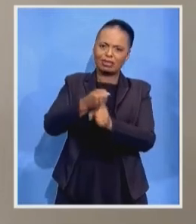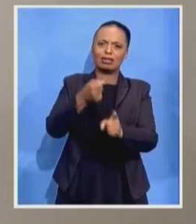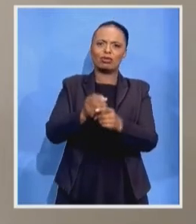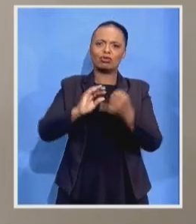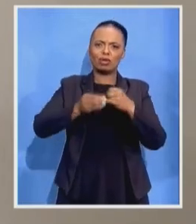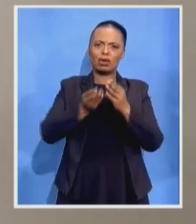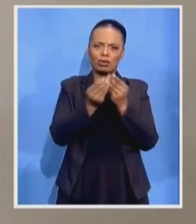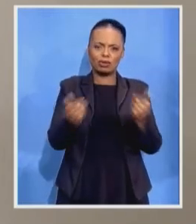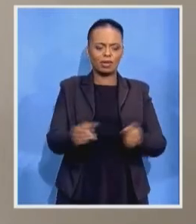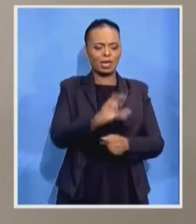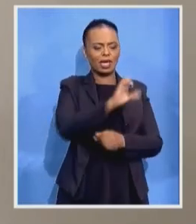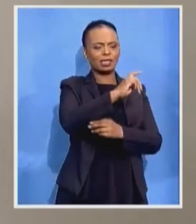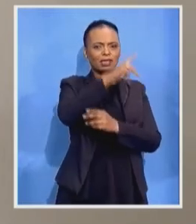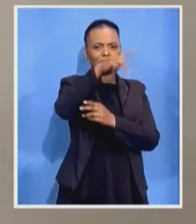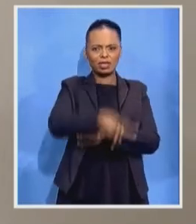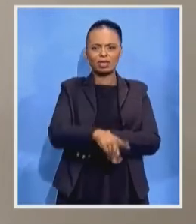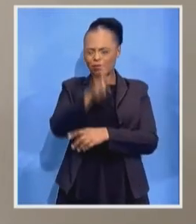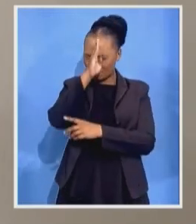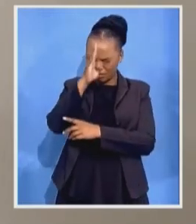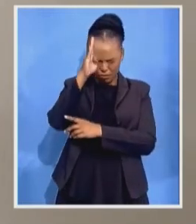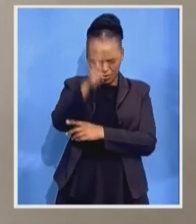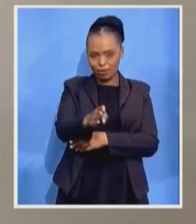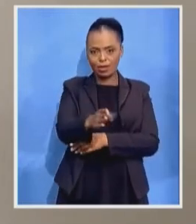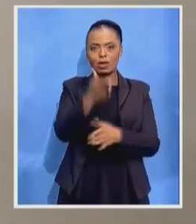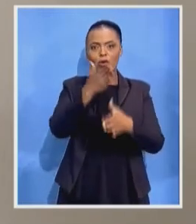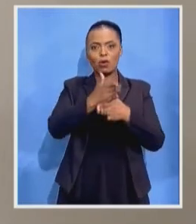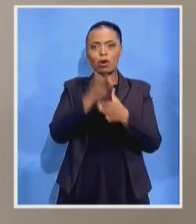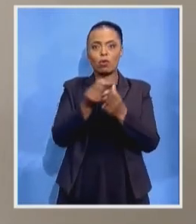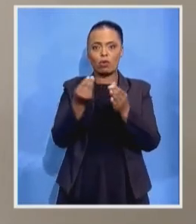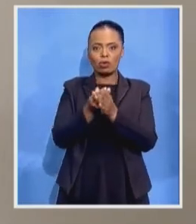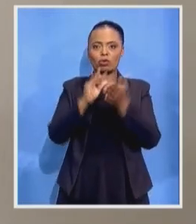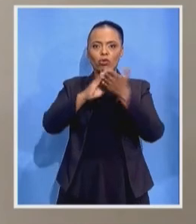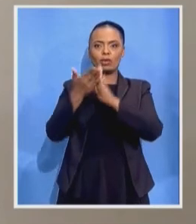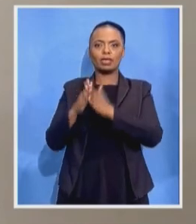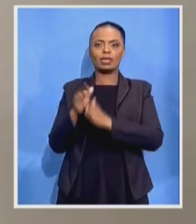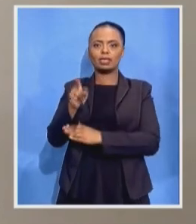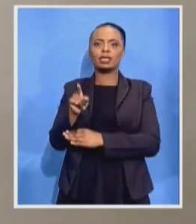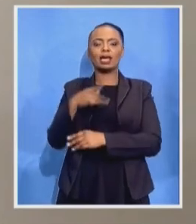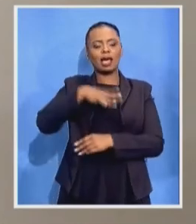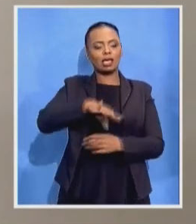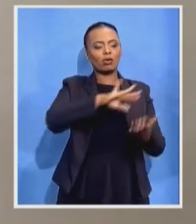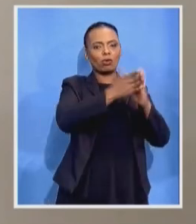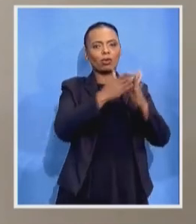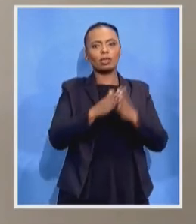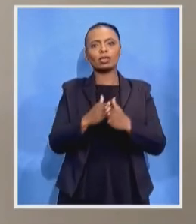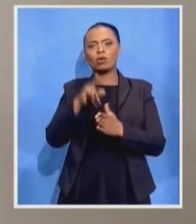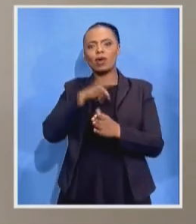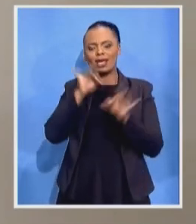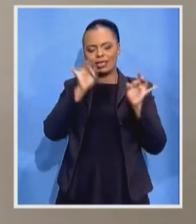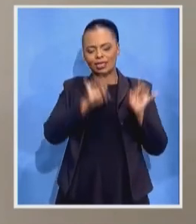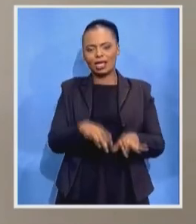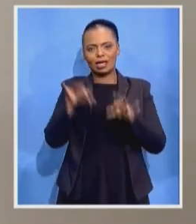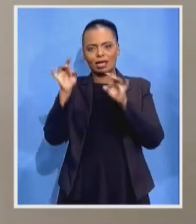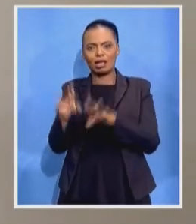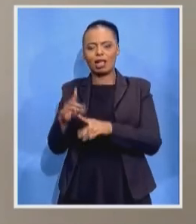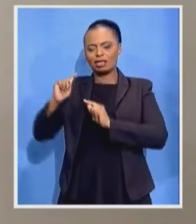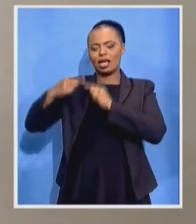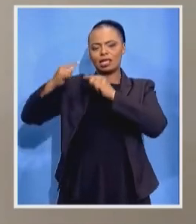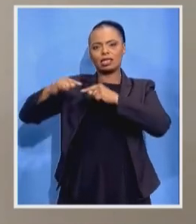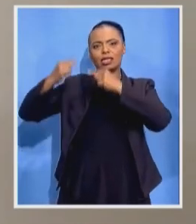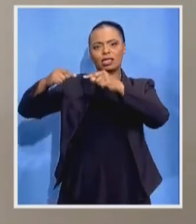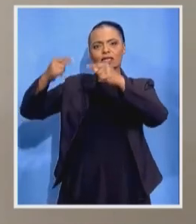Wentworth community as well as other communities in their struggle against their environment that is being